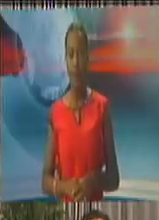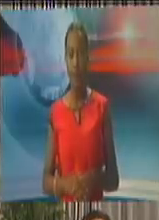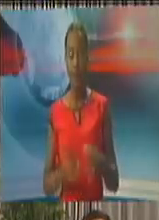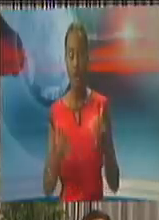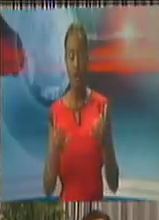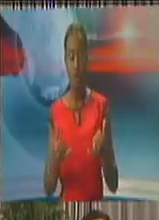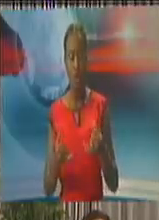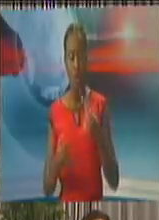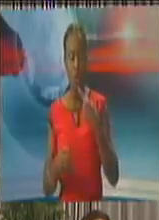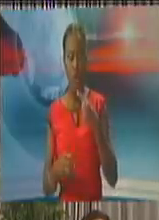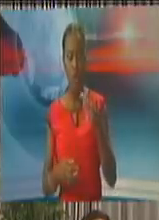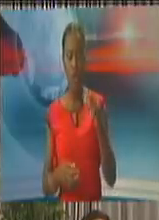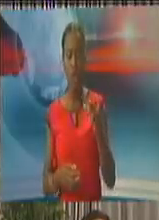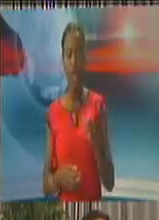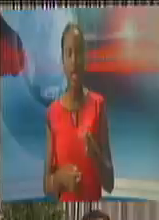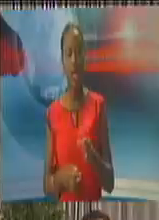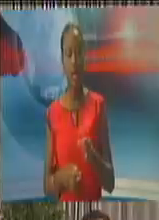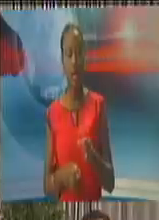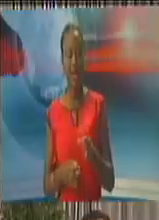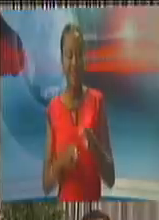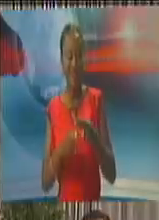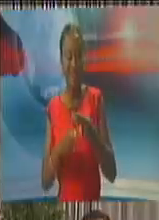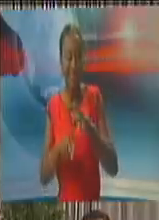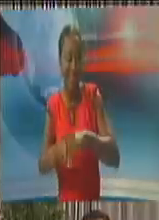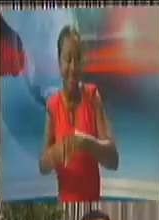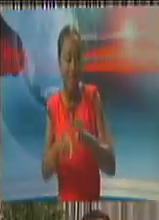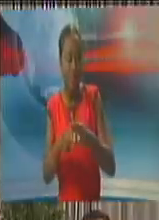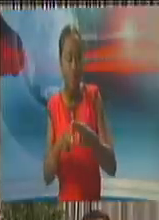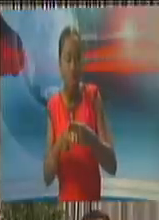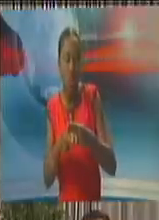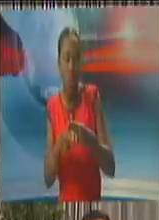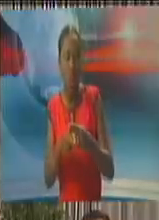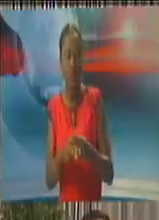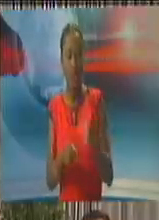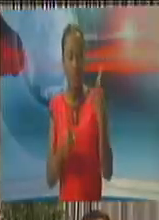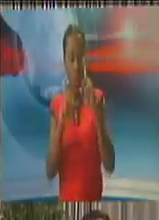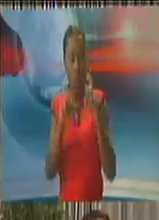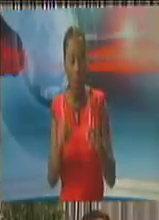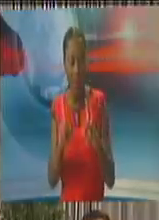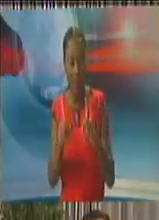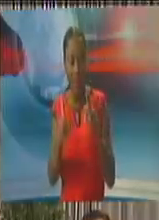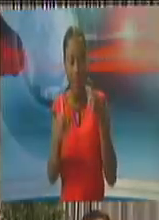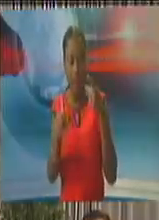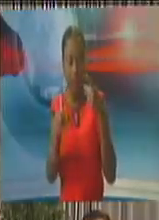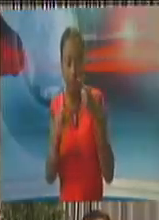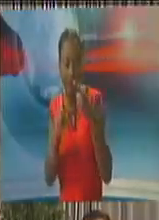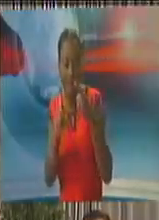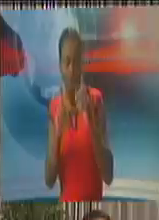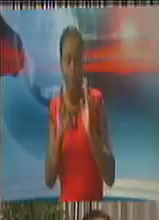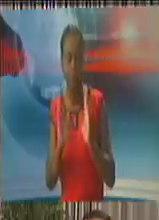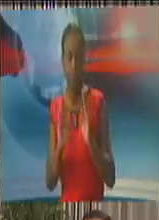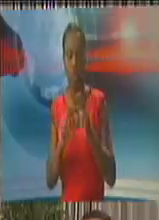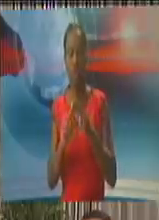your questions to the point so that we can finish at a reasonable time.